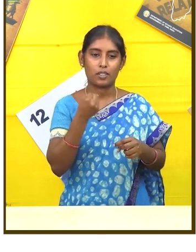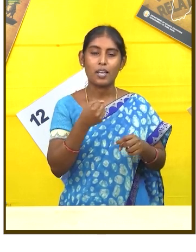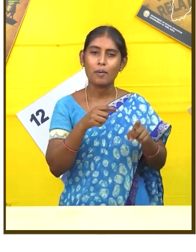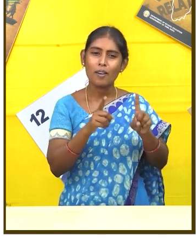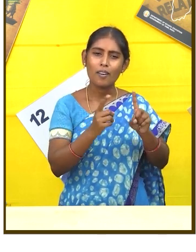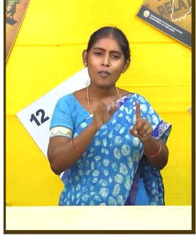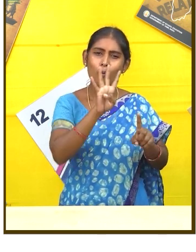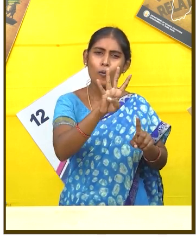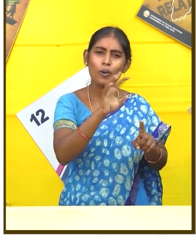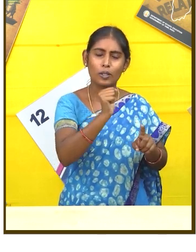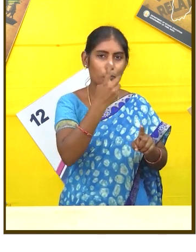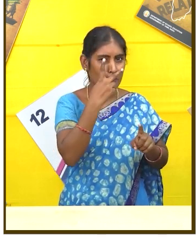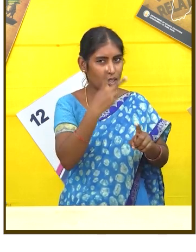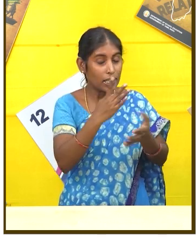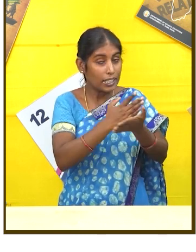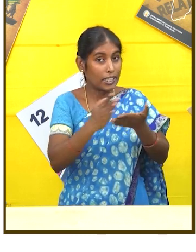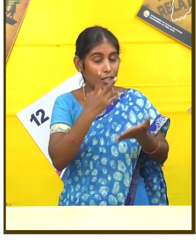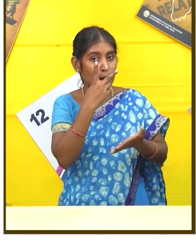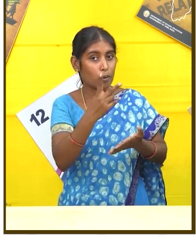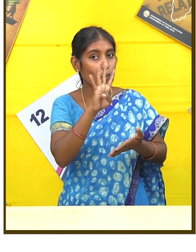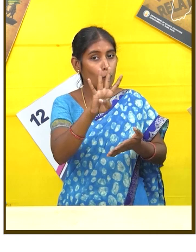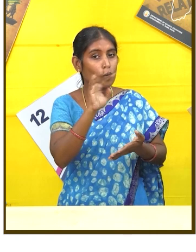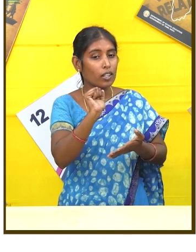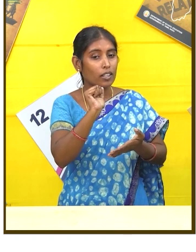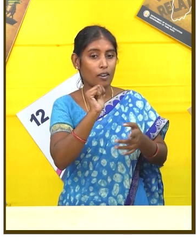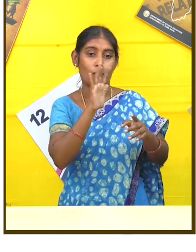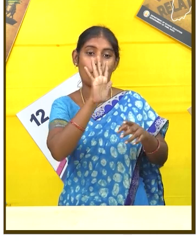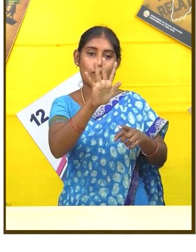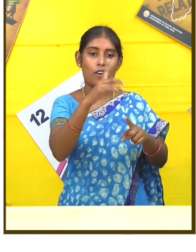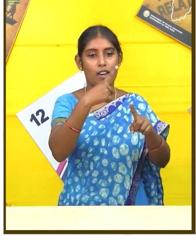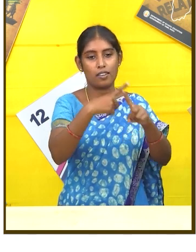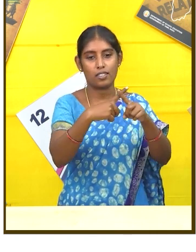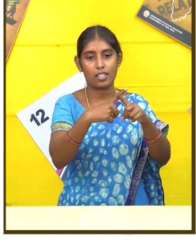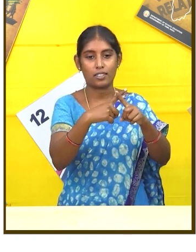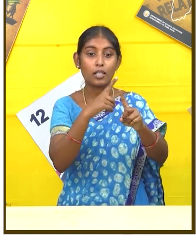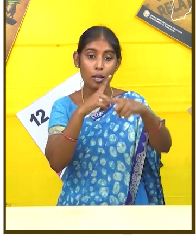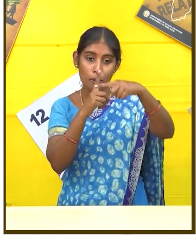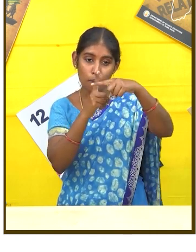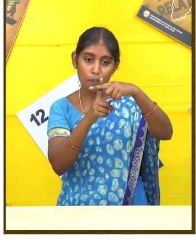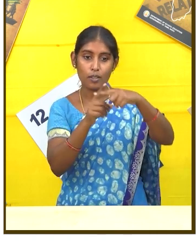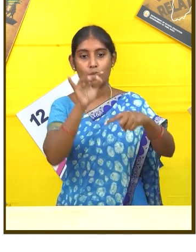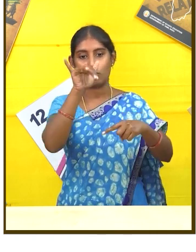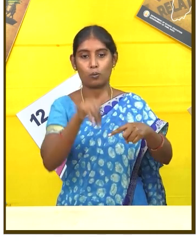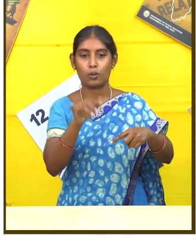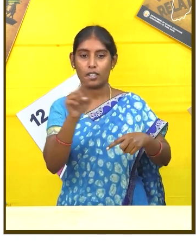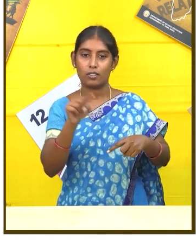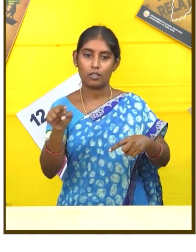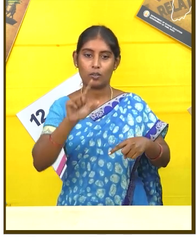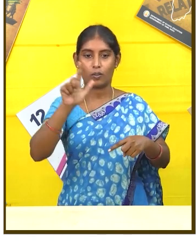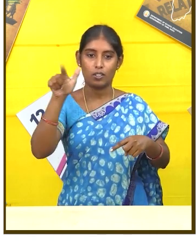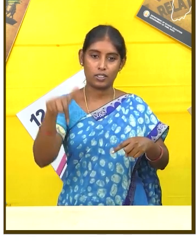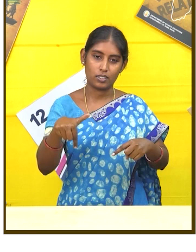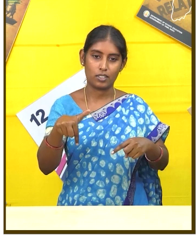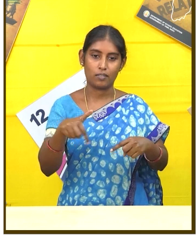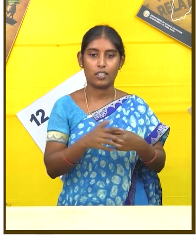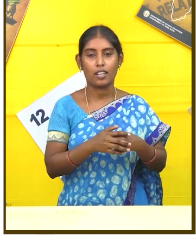is 5x plus y equal to 7. Just you have to look at the fourth equation. 5x plus y equal to 7. Fifth